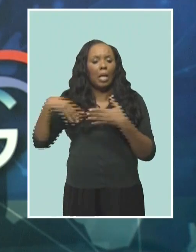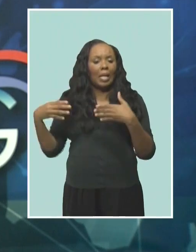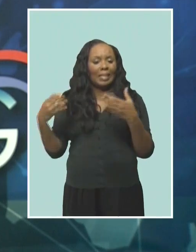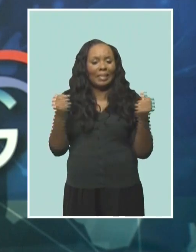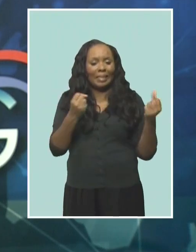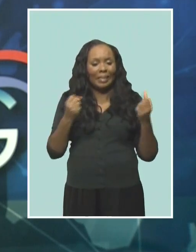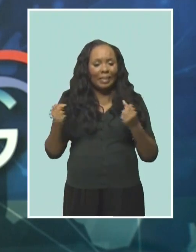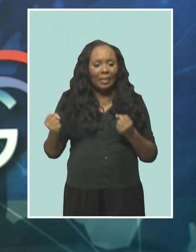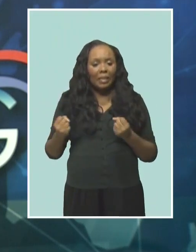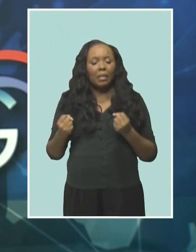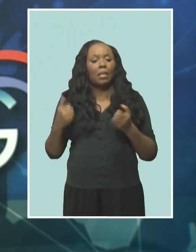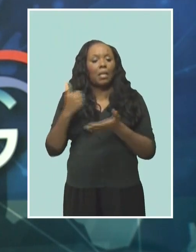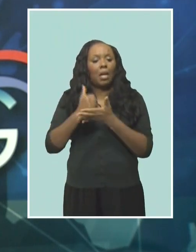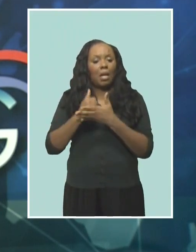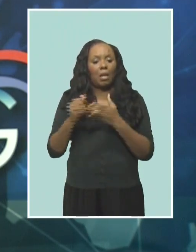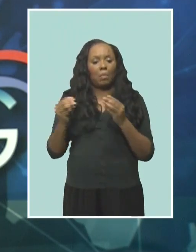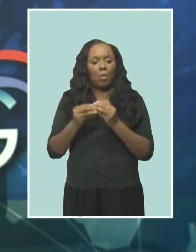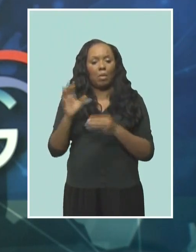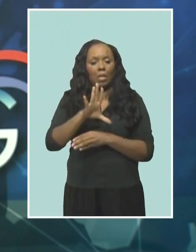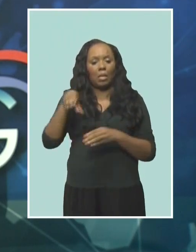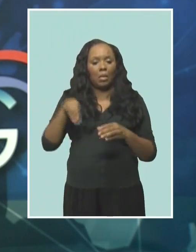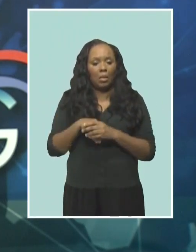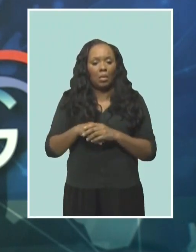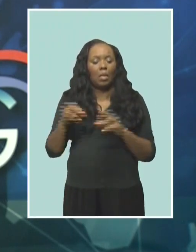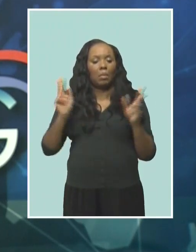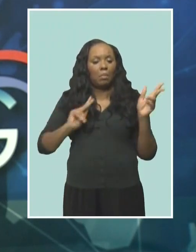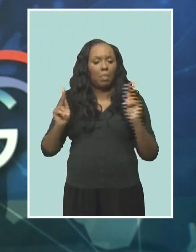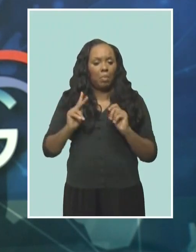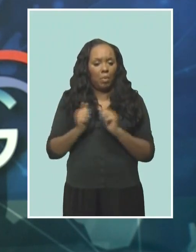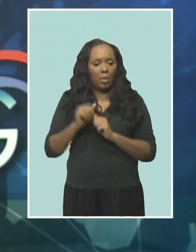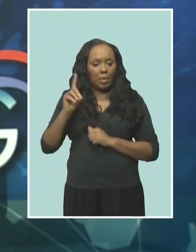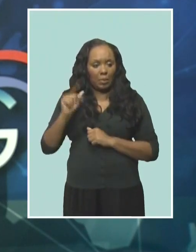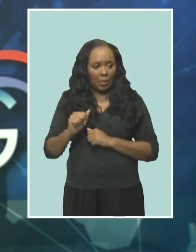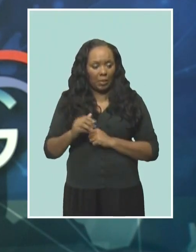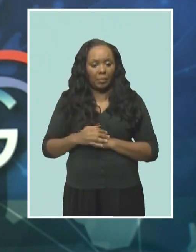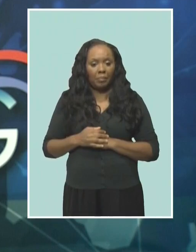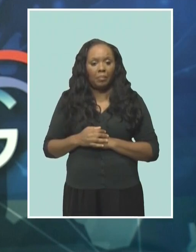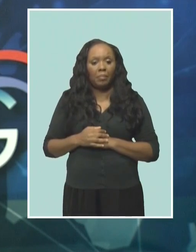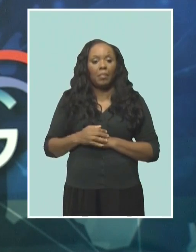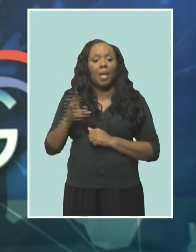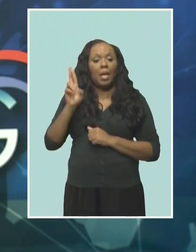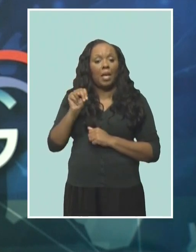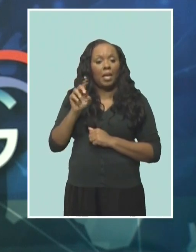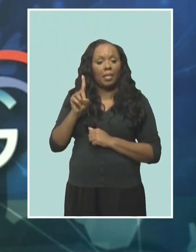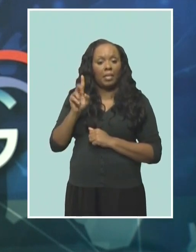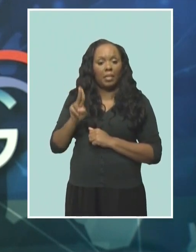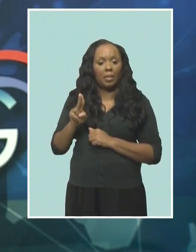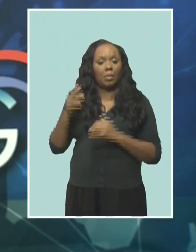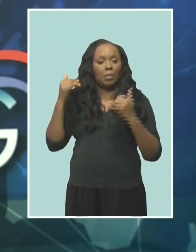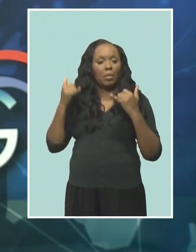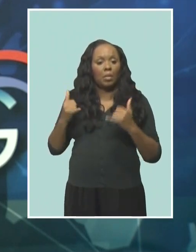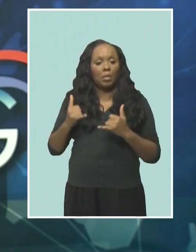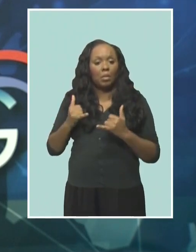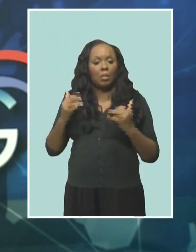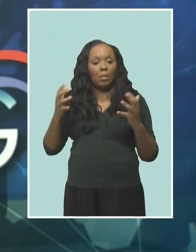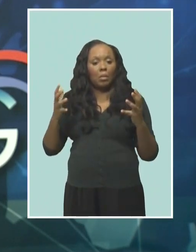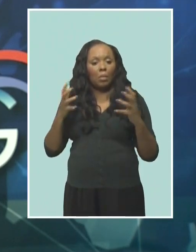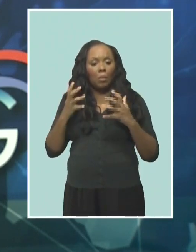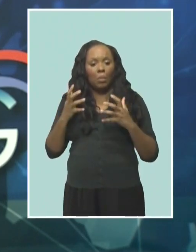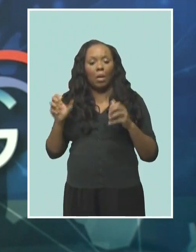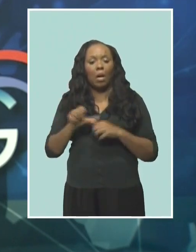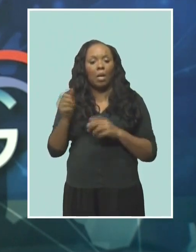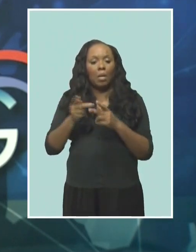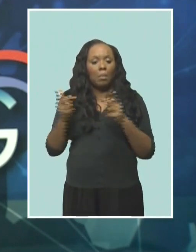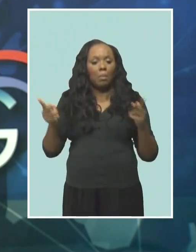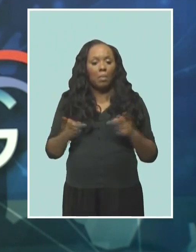and helping his unit's continued efforts at promoting inclusion for people with disabilities. The National Disabilities Unit is now searching